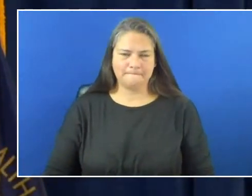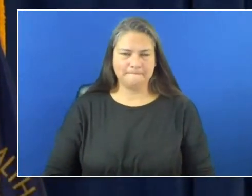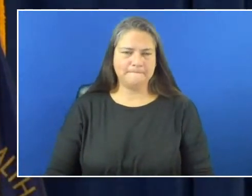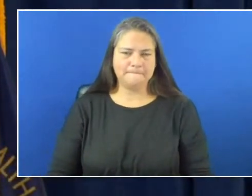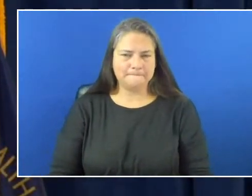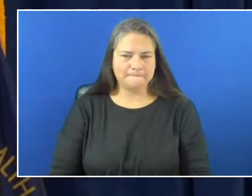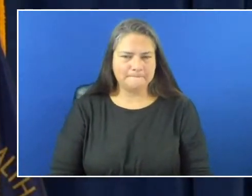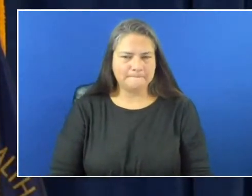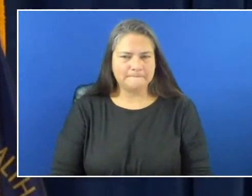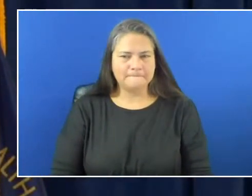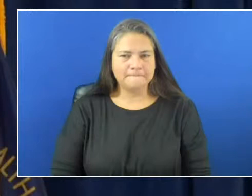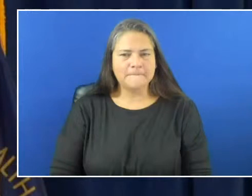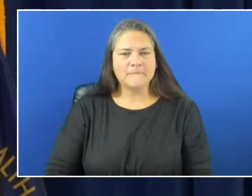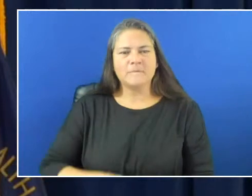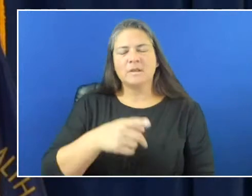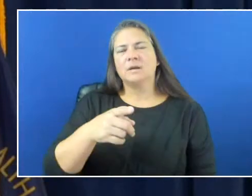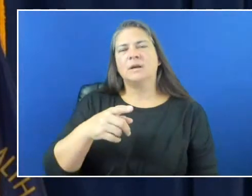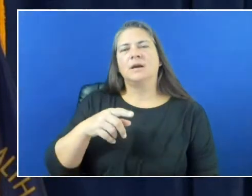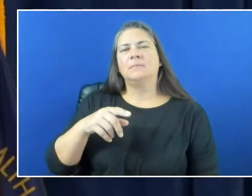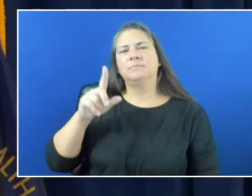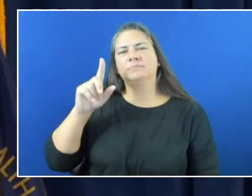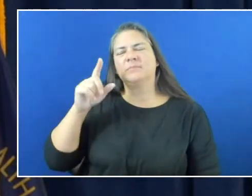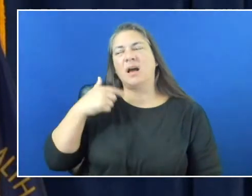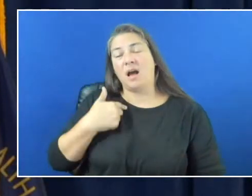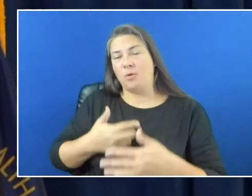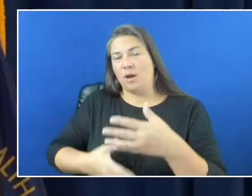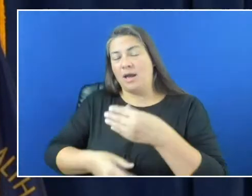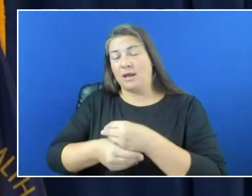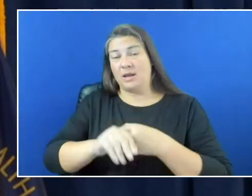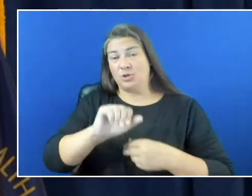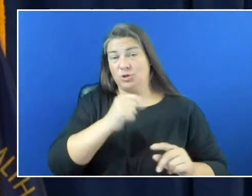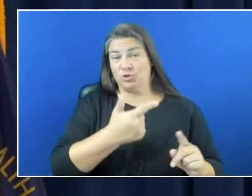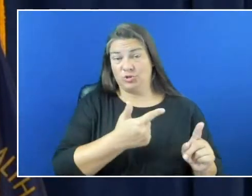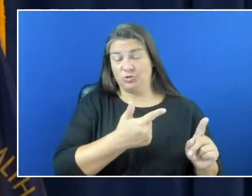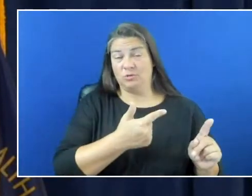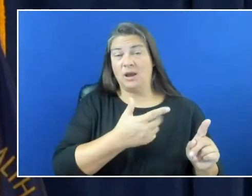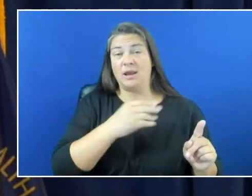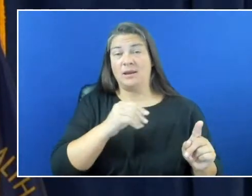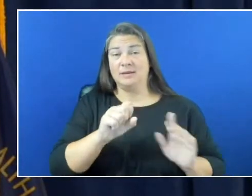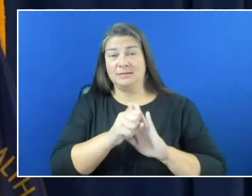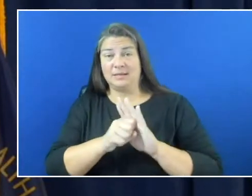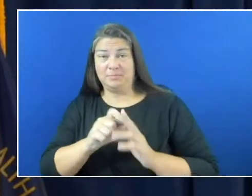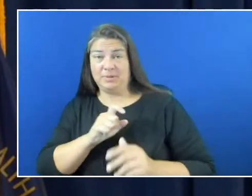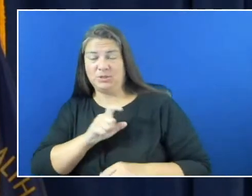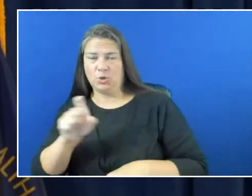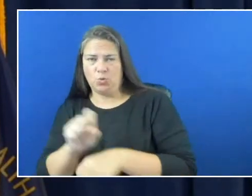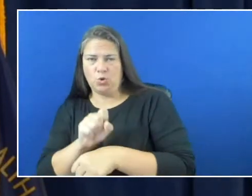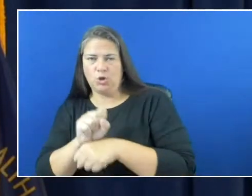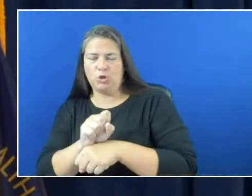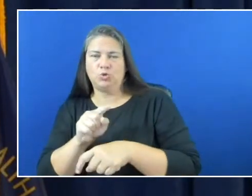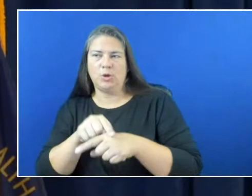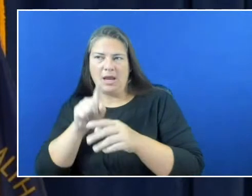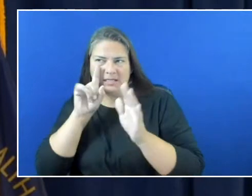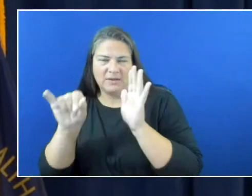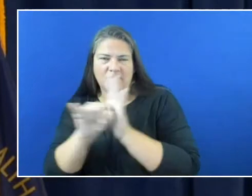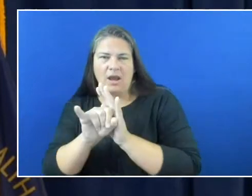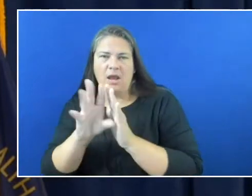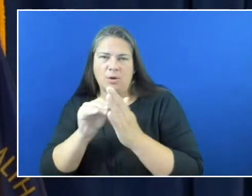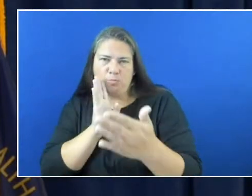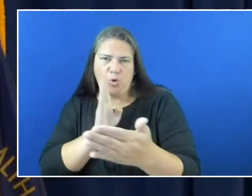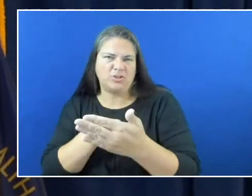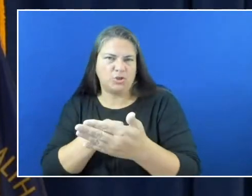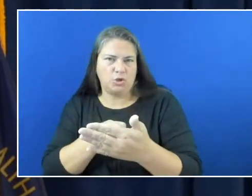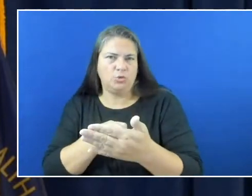And I'll just add that the Attorney General's office and the state police are working to identify, prosecute human trafficking every day.